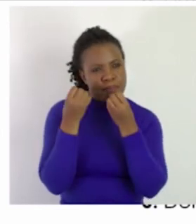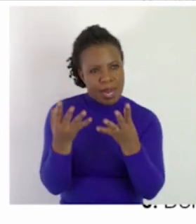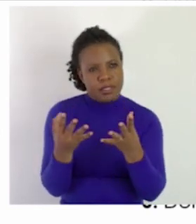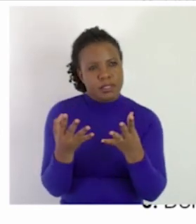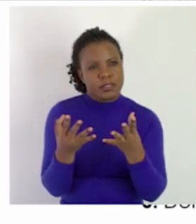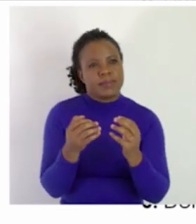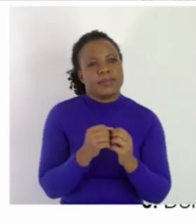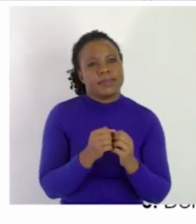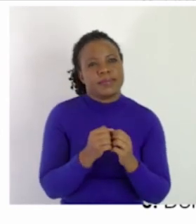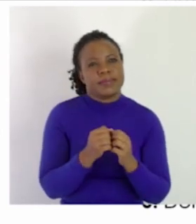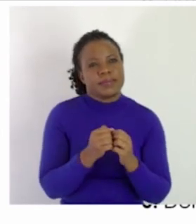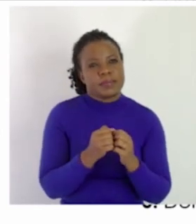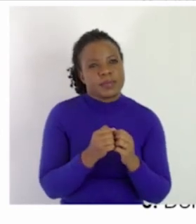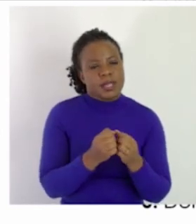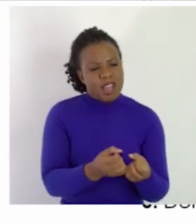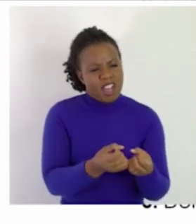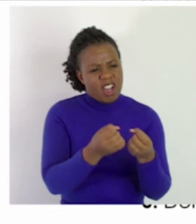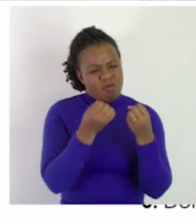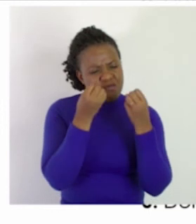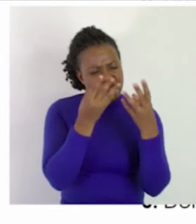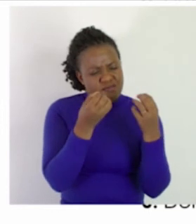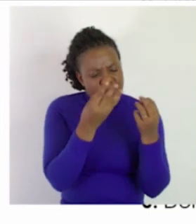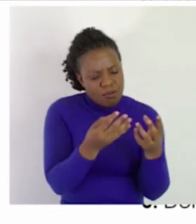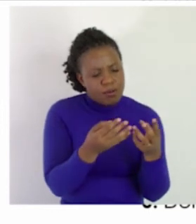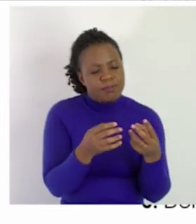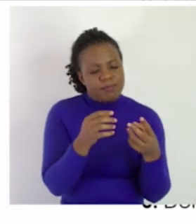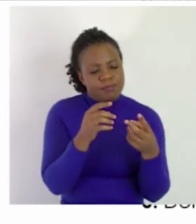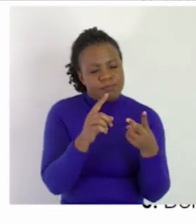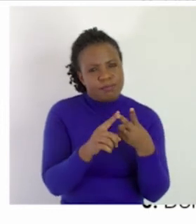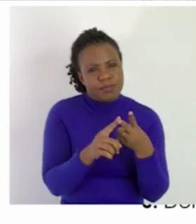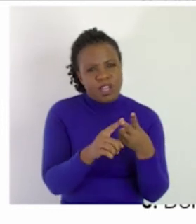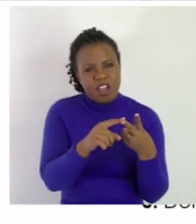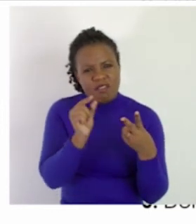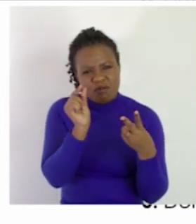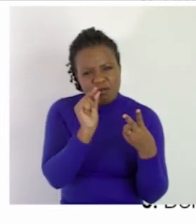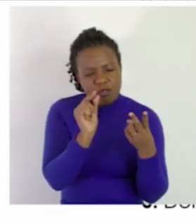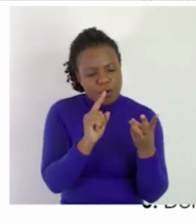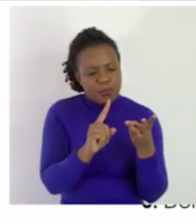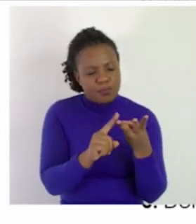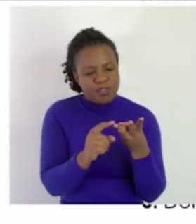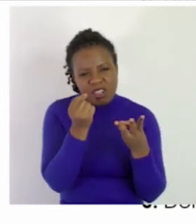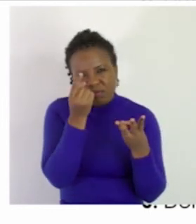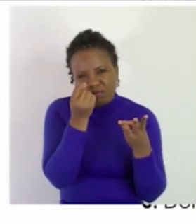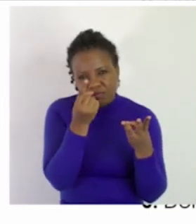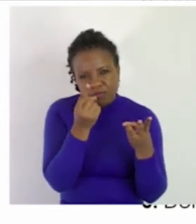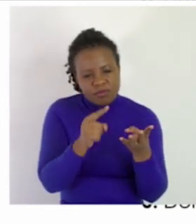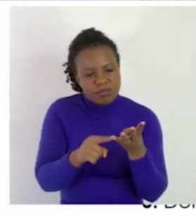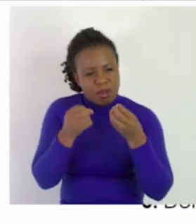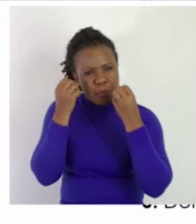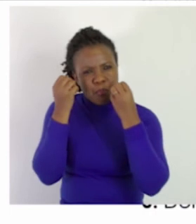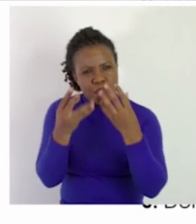much. A lot of, a few, a little,